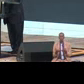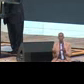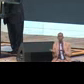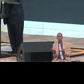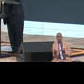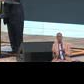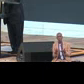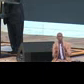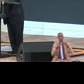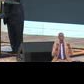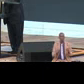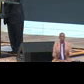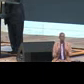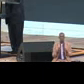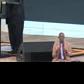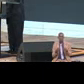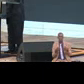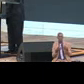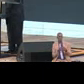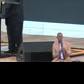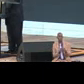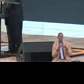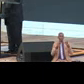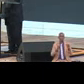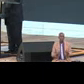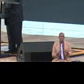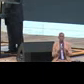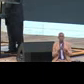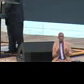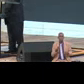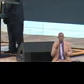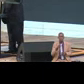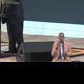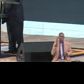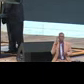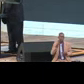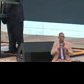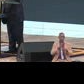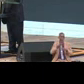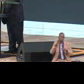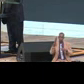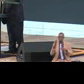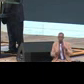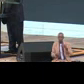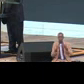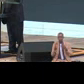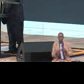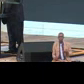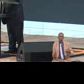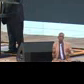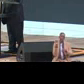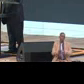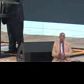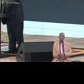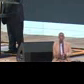them, no, do after their works, but thou shalt utterly overthrow